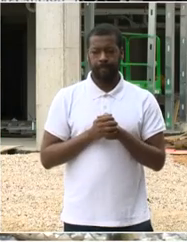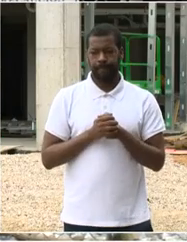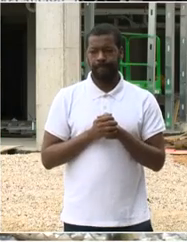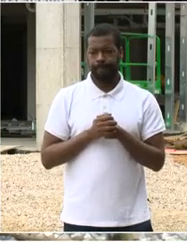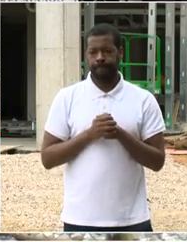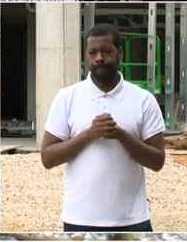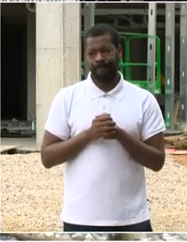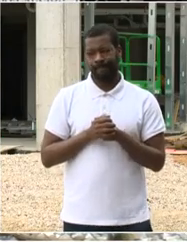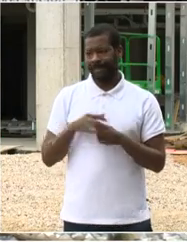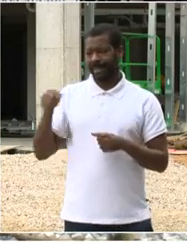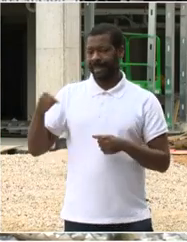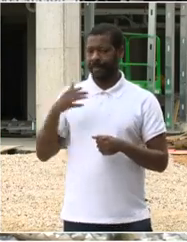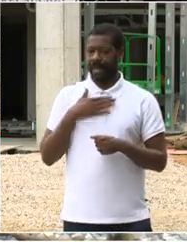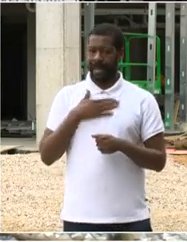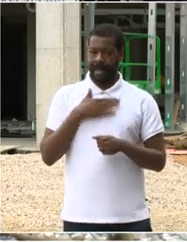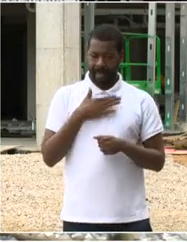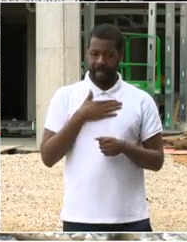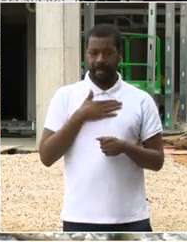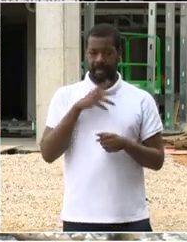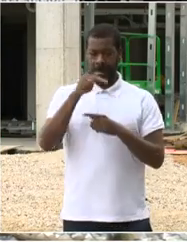housing is my baby.